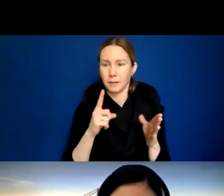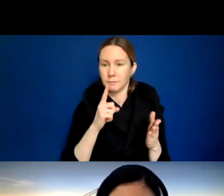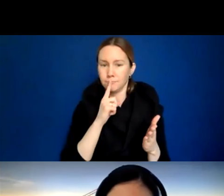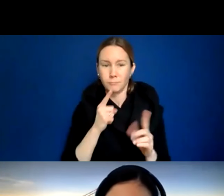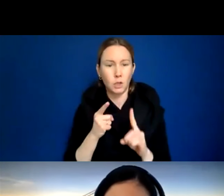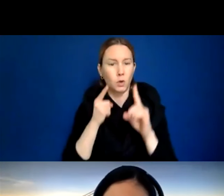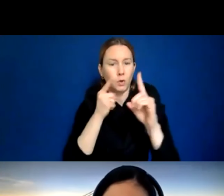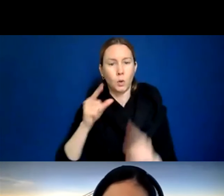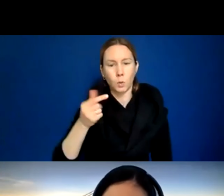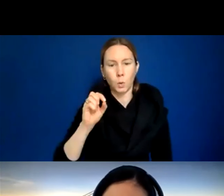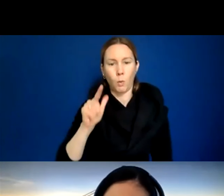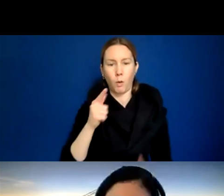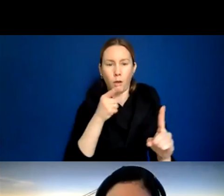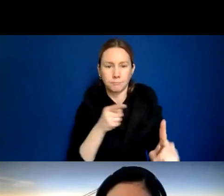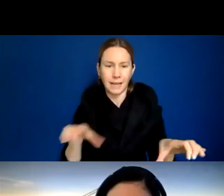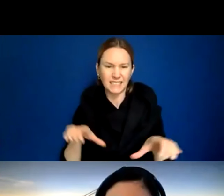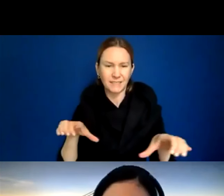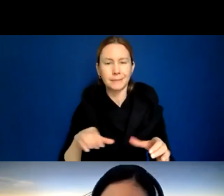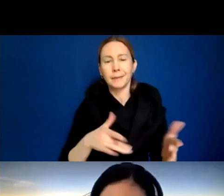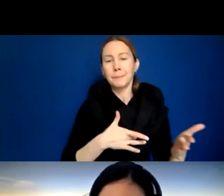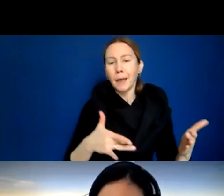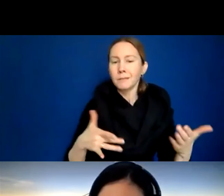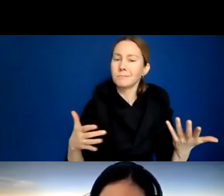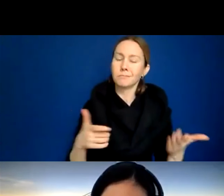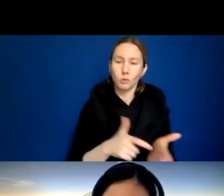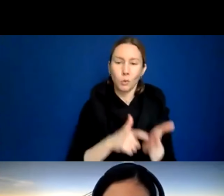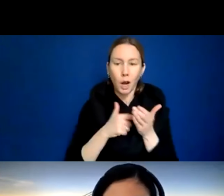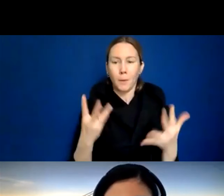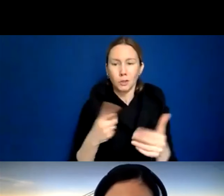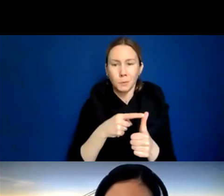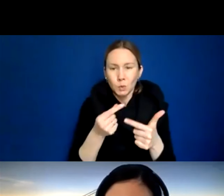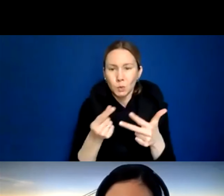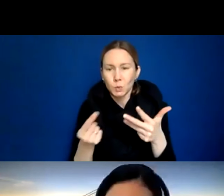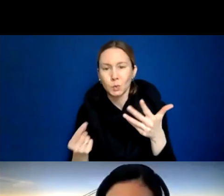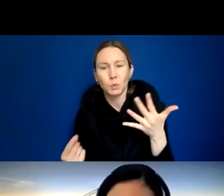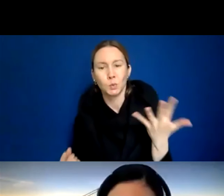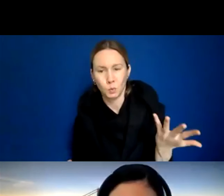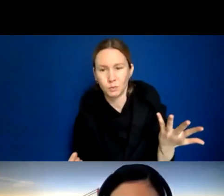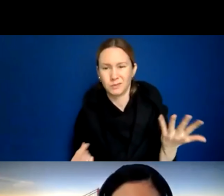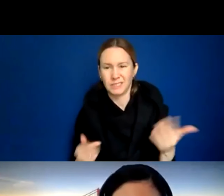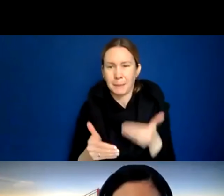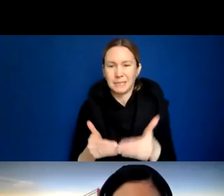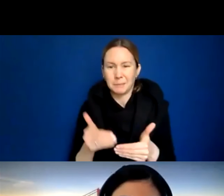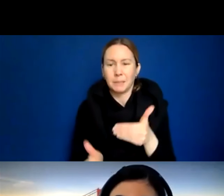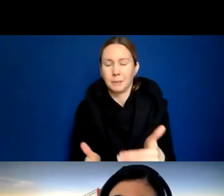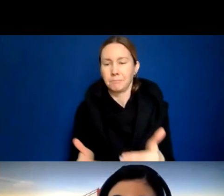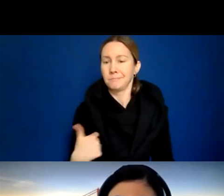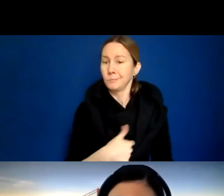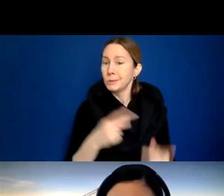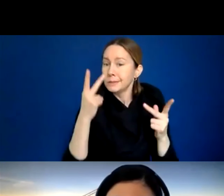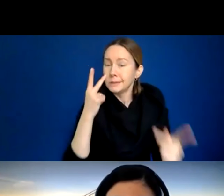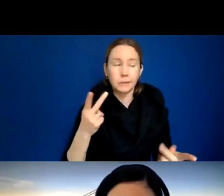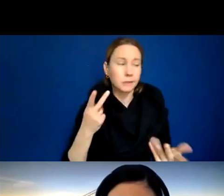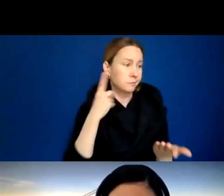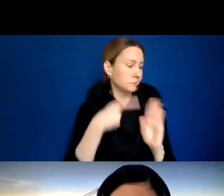activities. Typically, activities require multiple steps. For example, we see this in, let's say, cooking